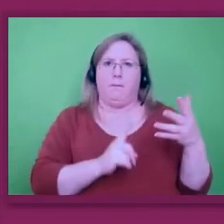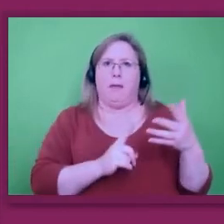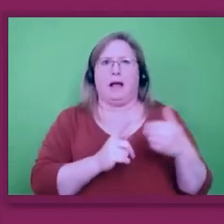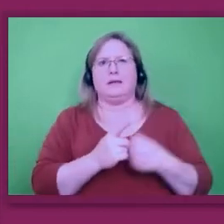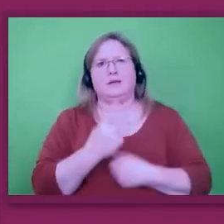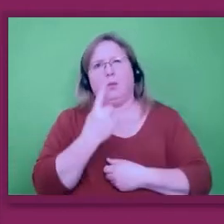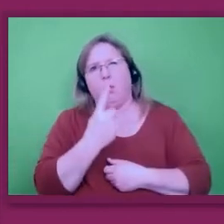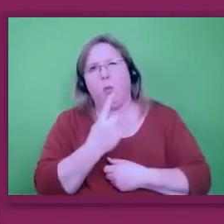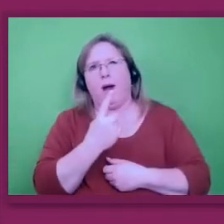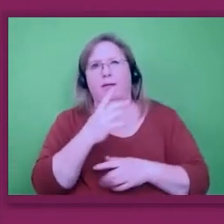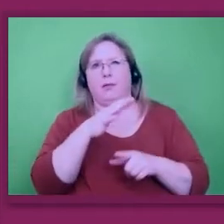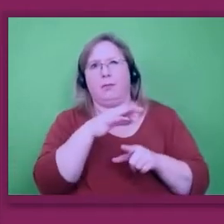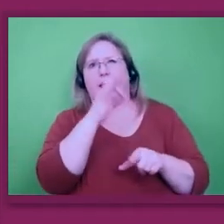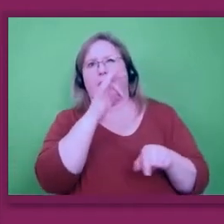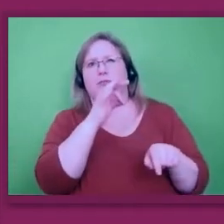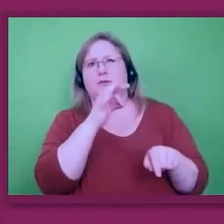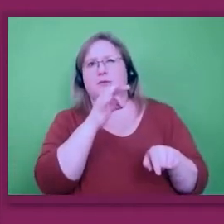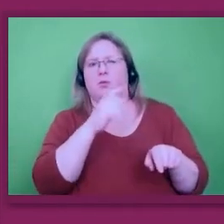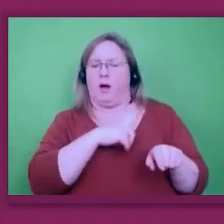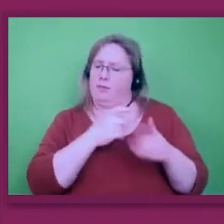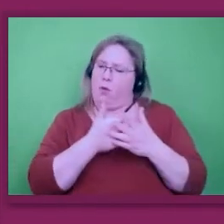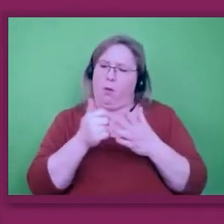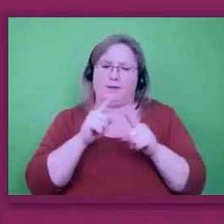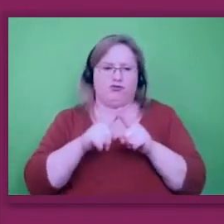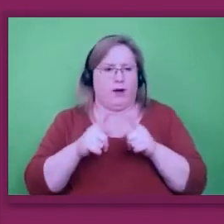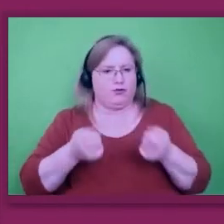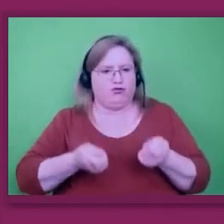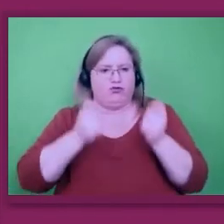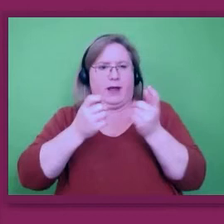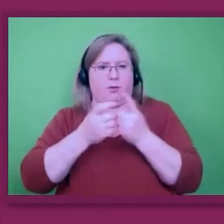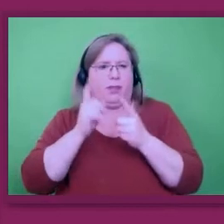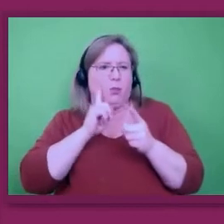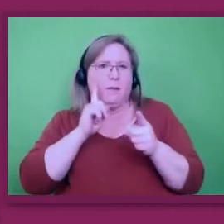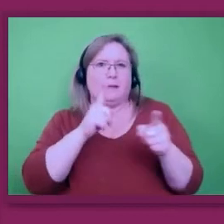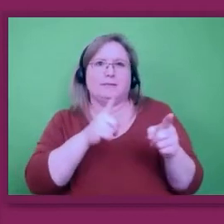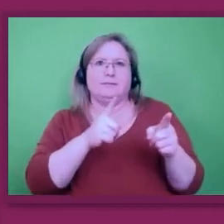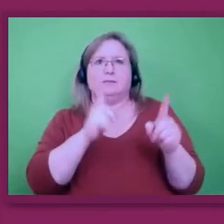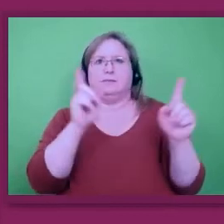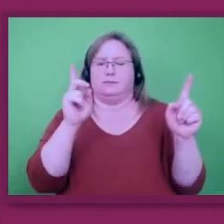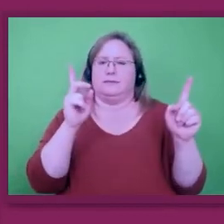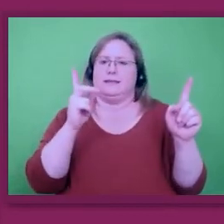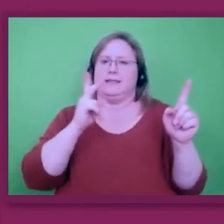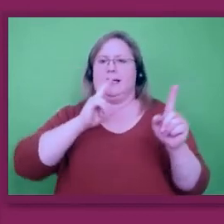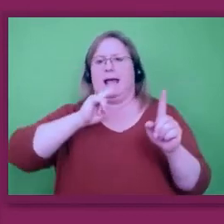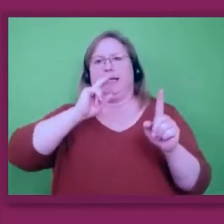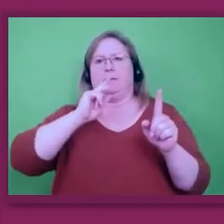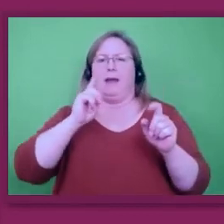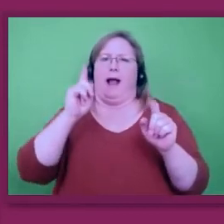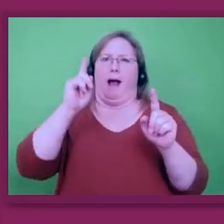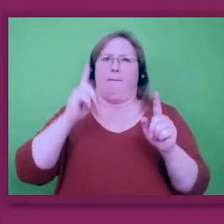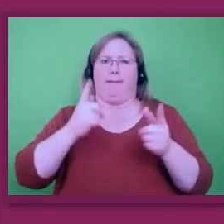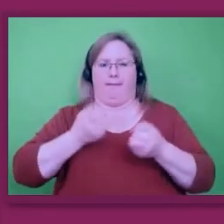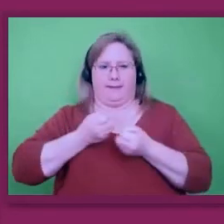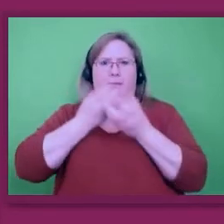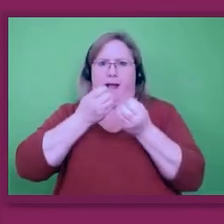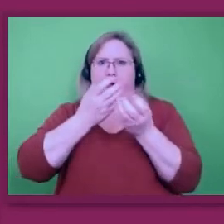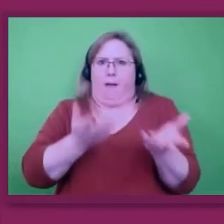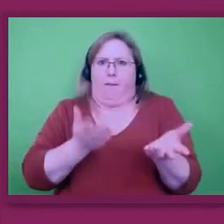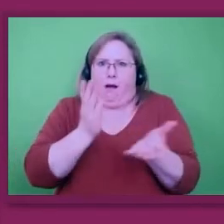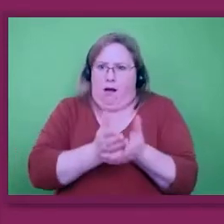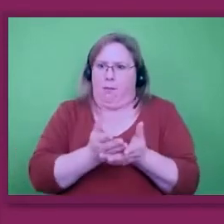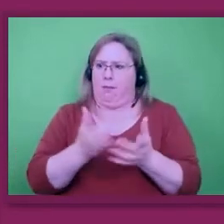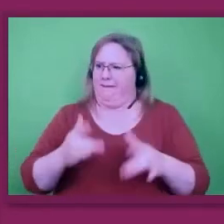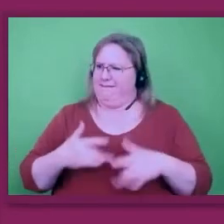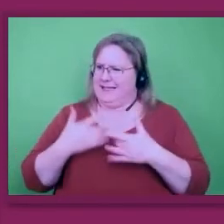that we always try to say to women is, you know, to speak up. Speak up if you feel like something isn't quite